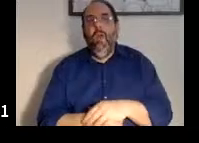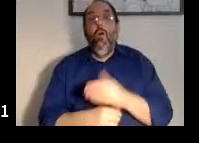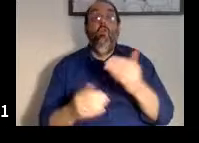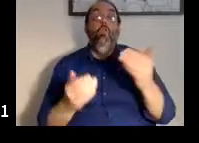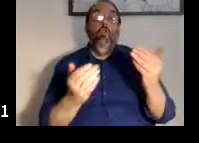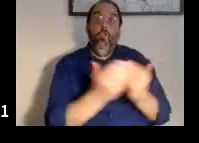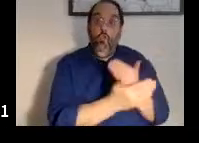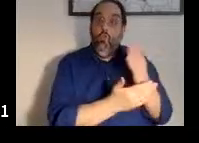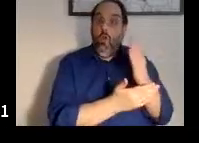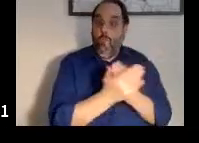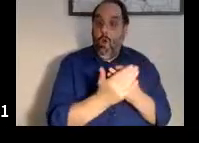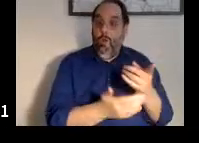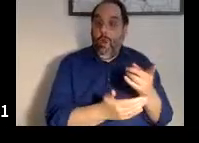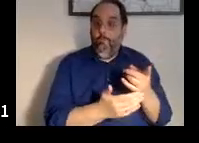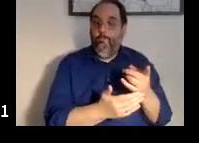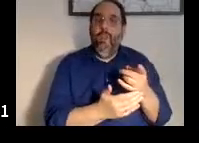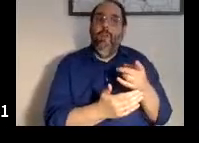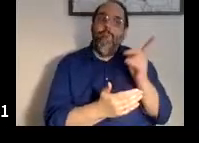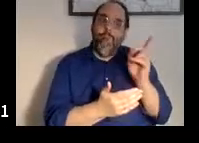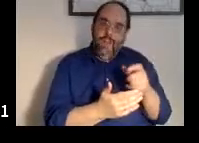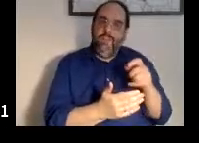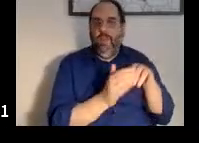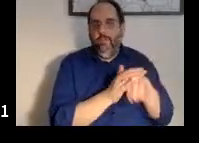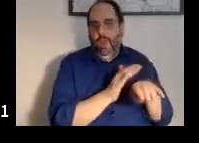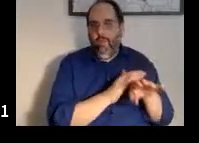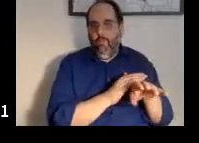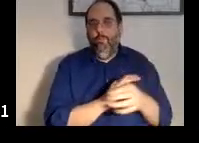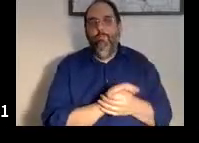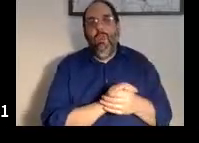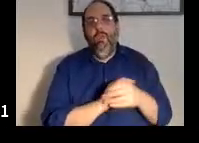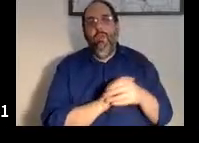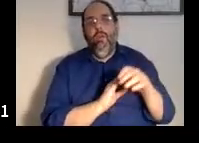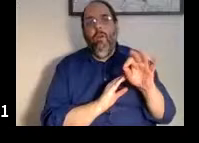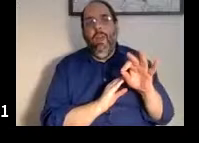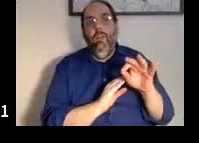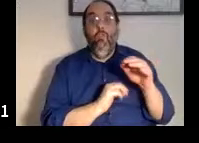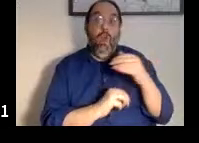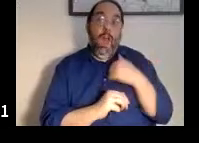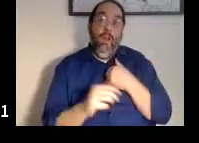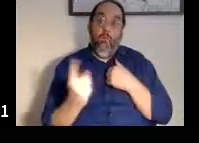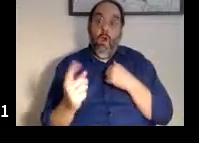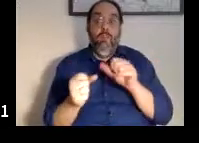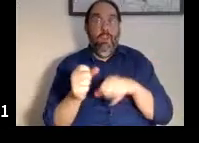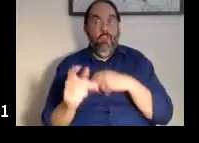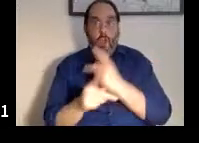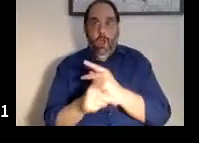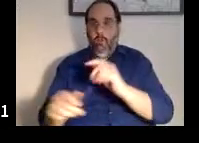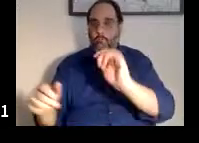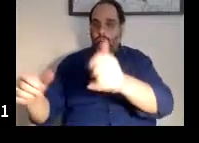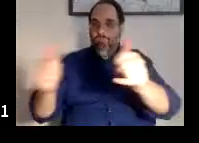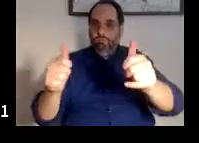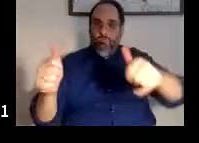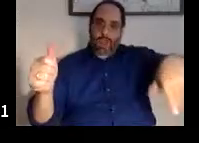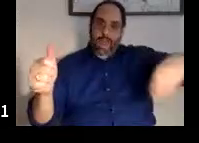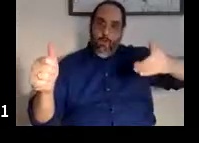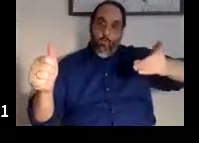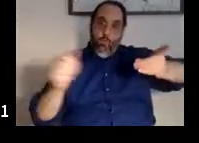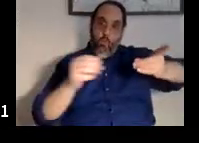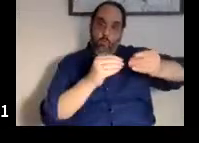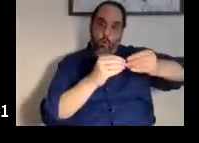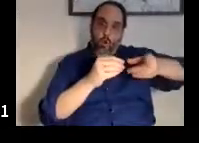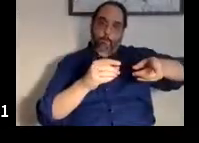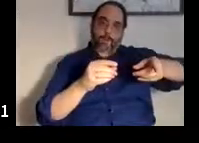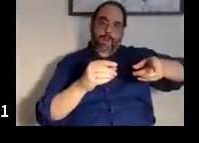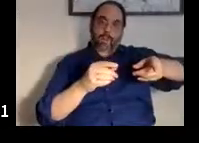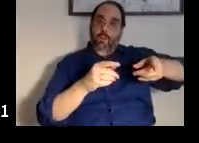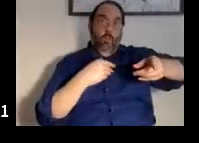component would be required to be accessible. So if you currently have one of each type and you're adding another, and